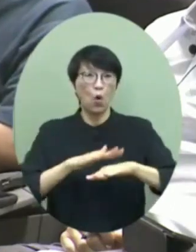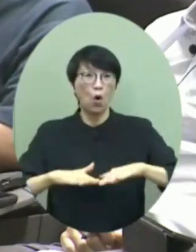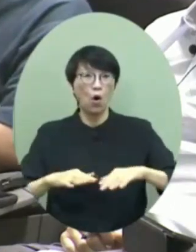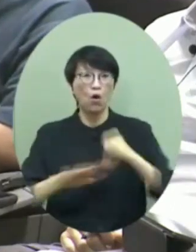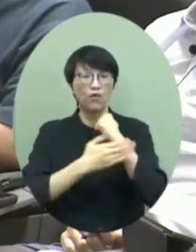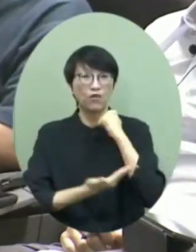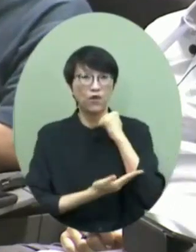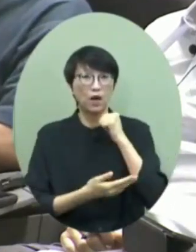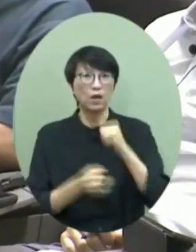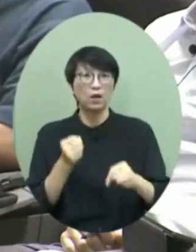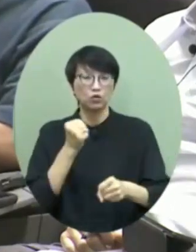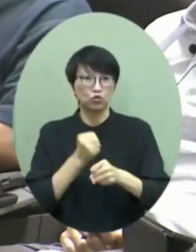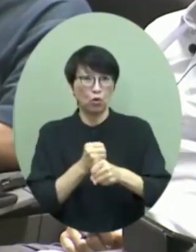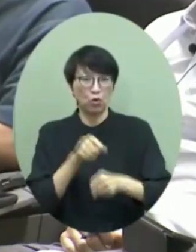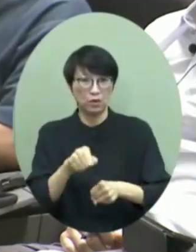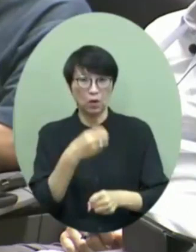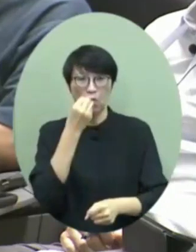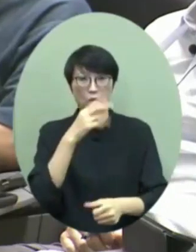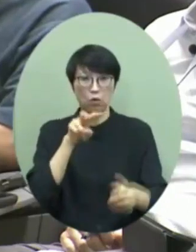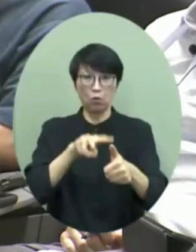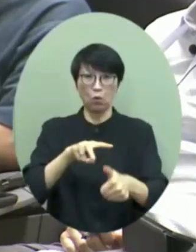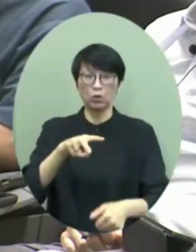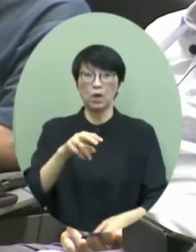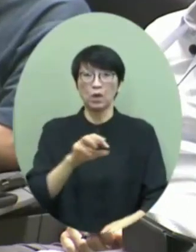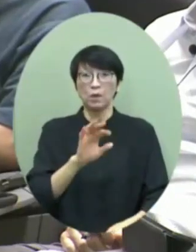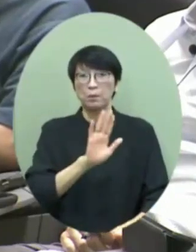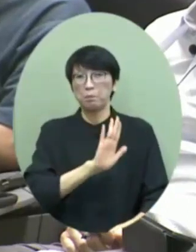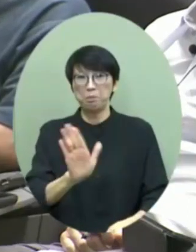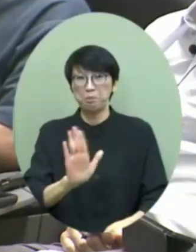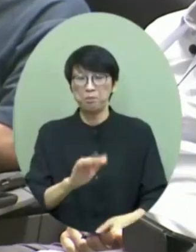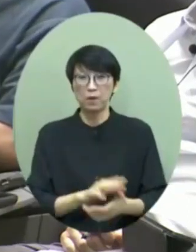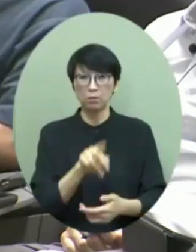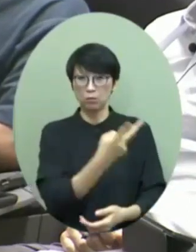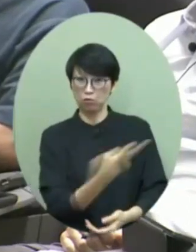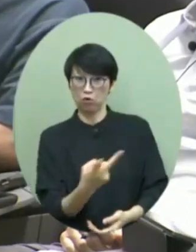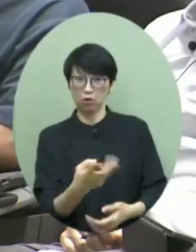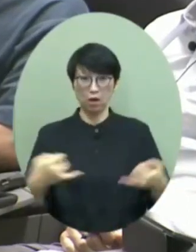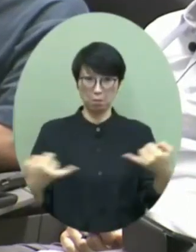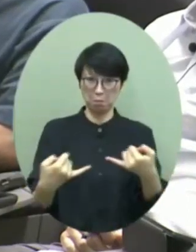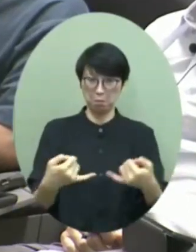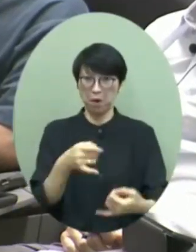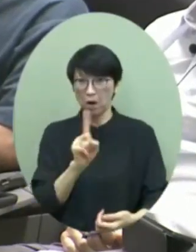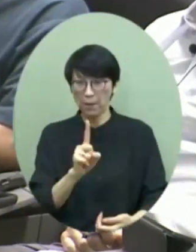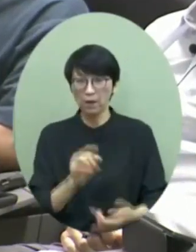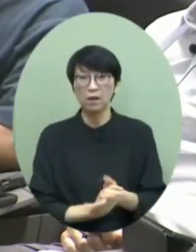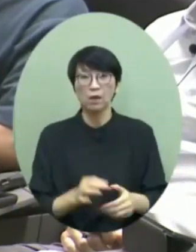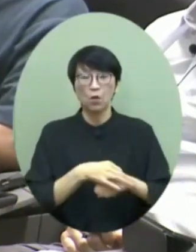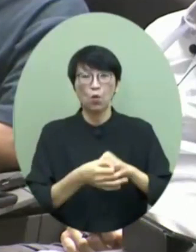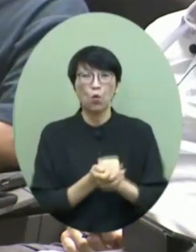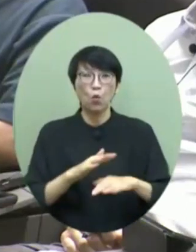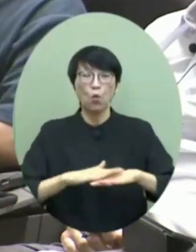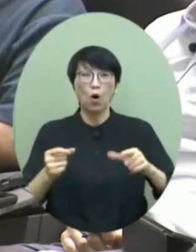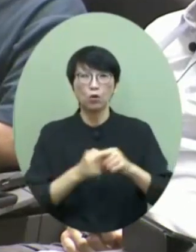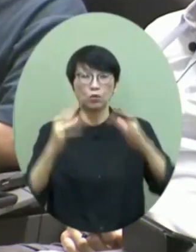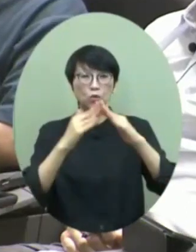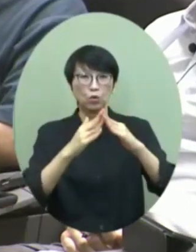60 says that when they are carrying out duties under this law, they are